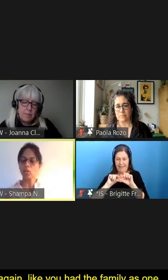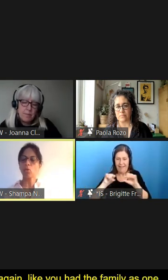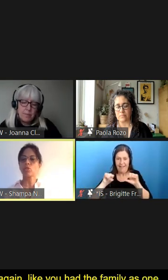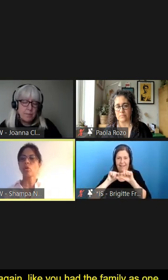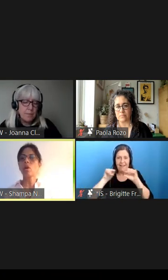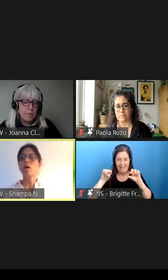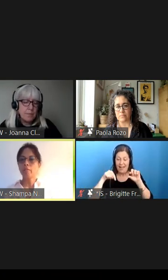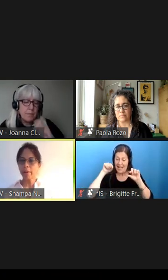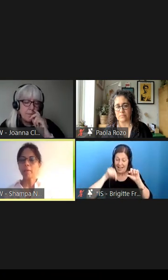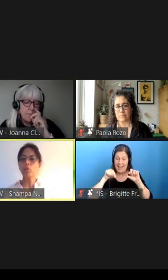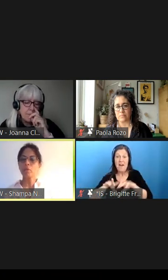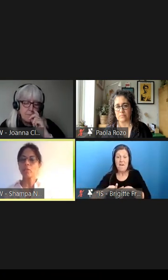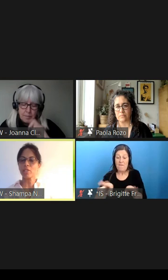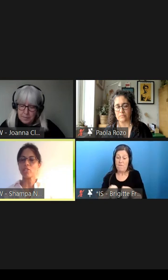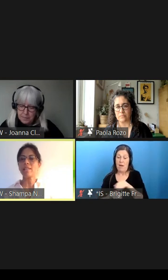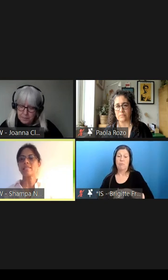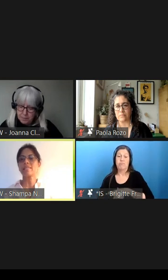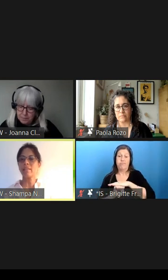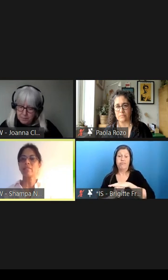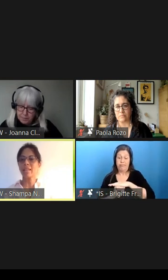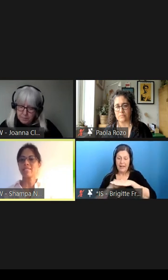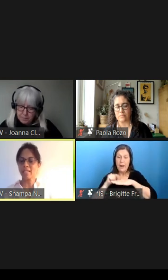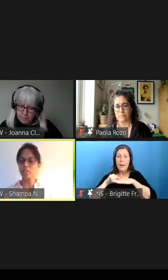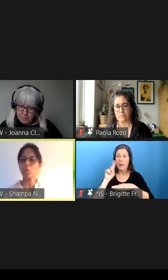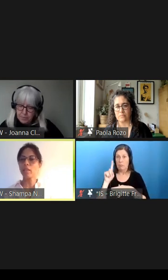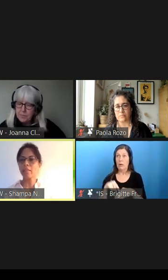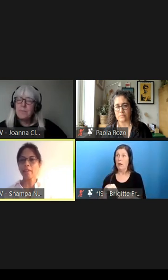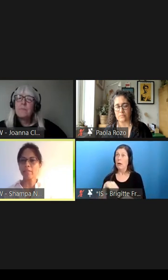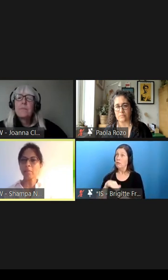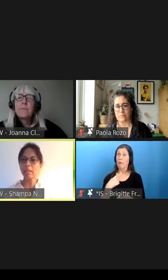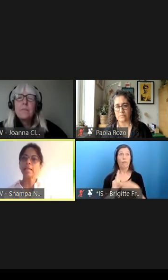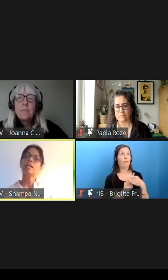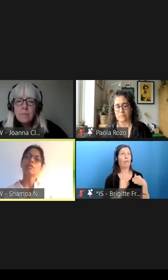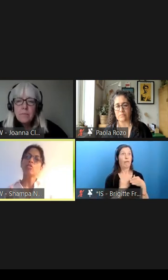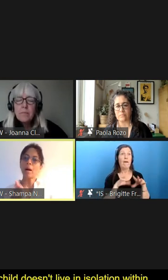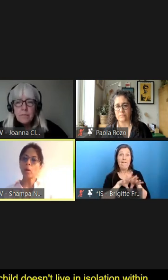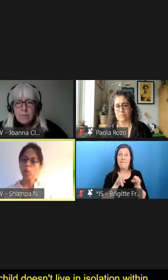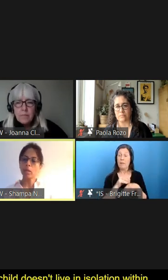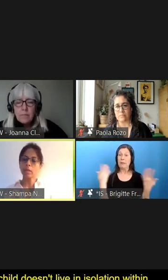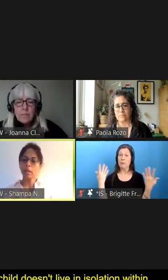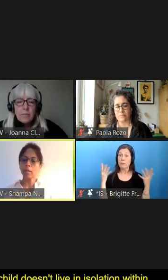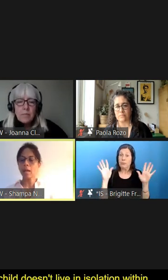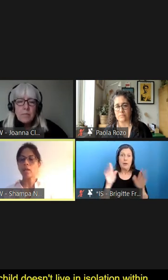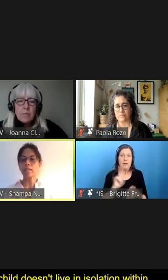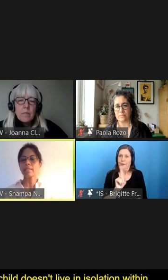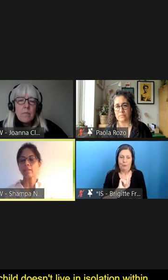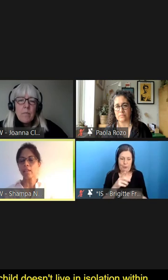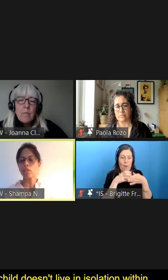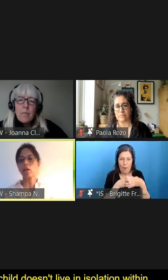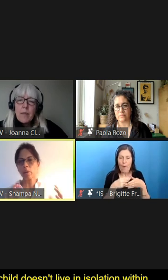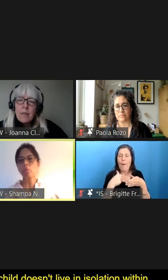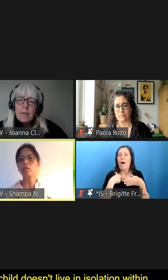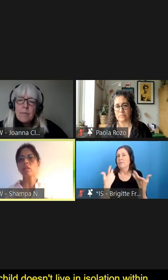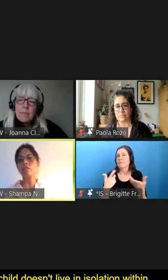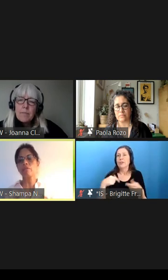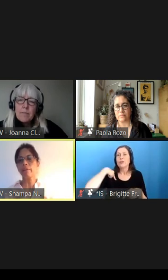is also very important, because the child doesn't live in isolation within their family. And so our work in South Asia,